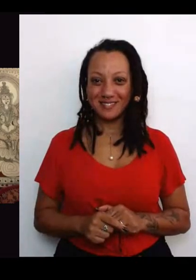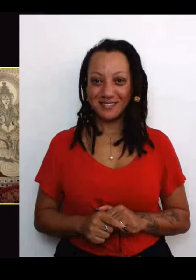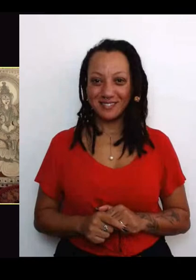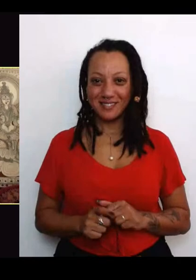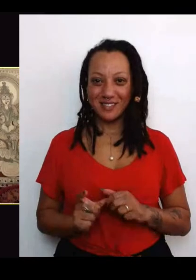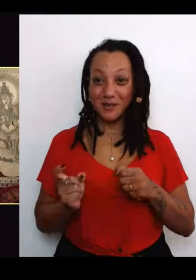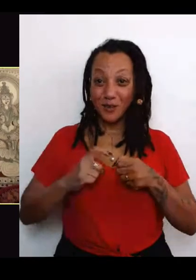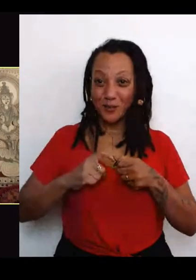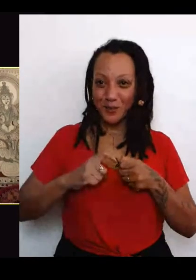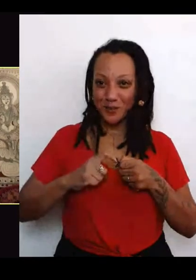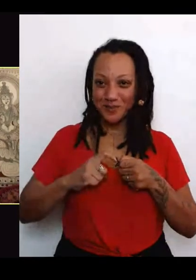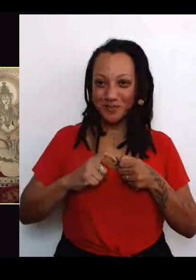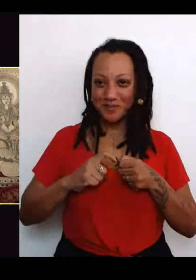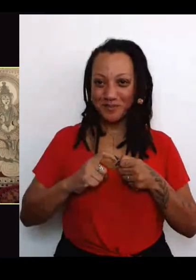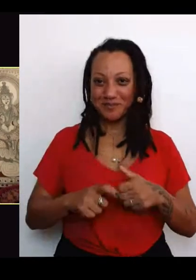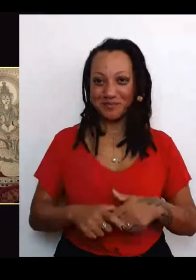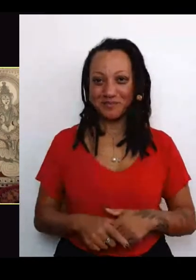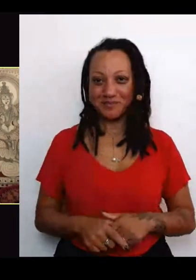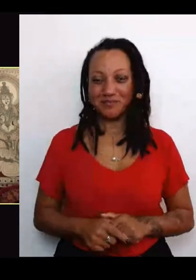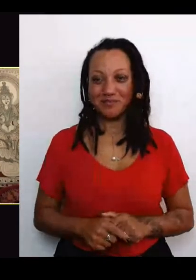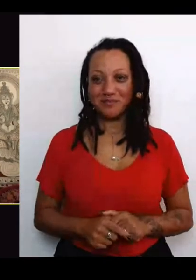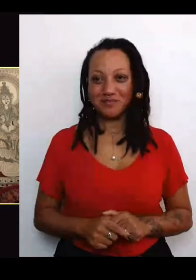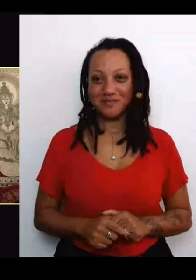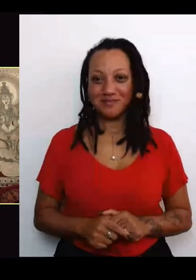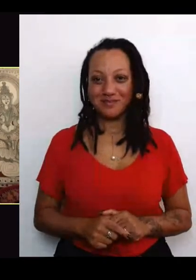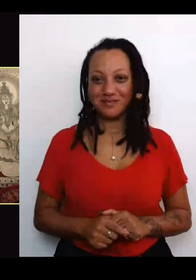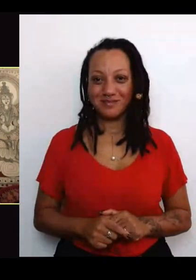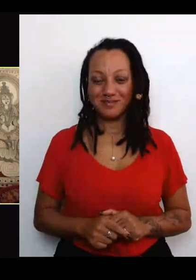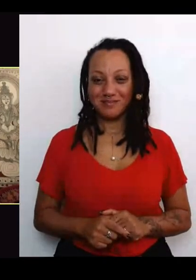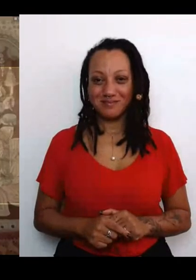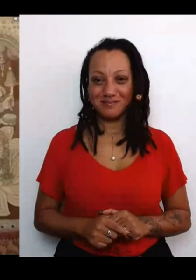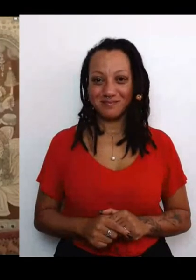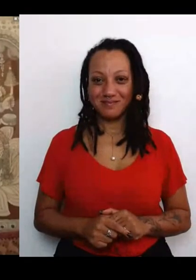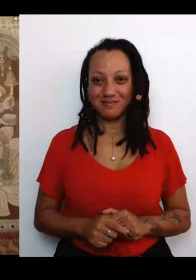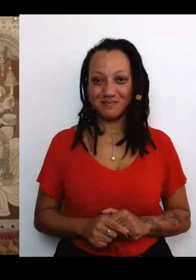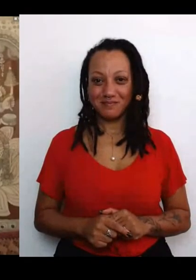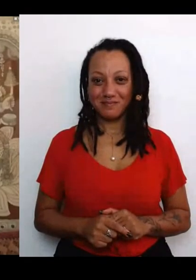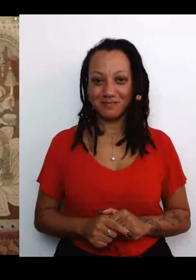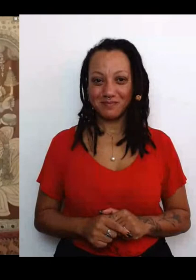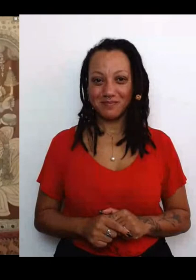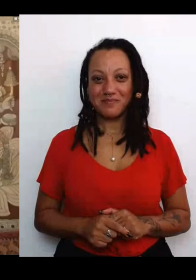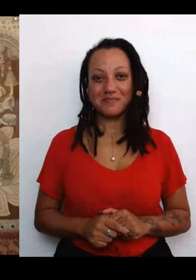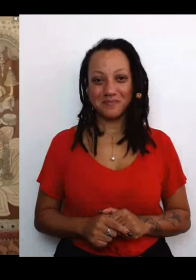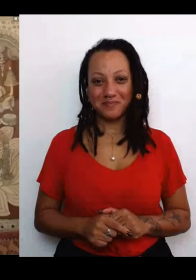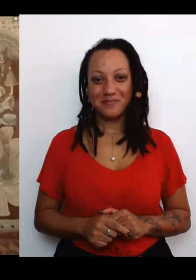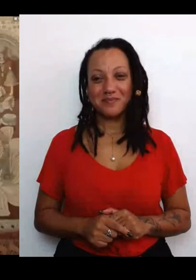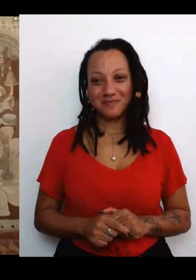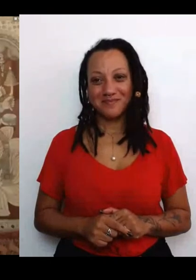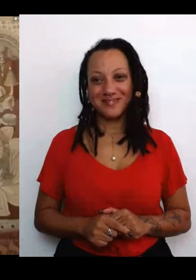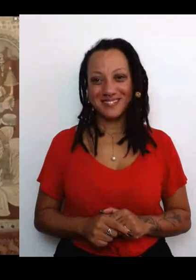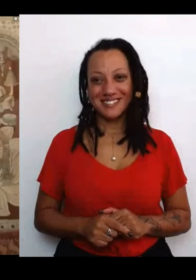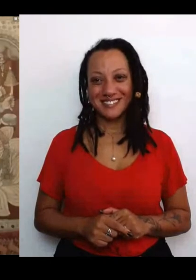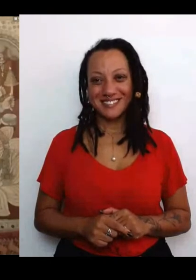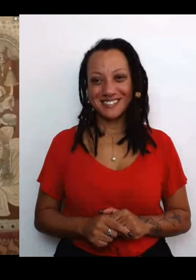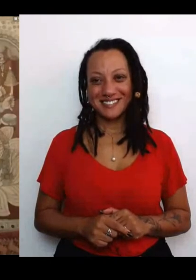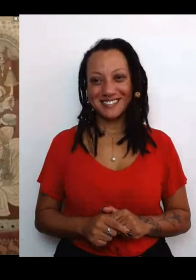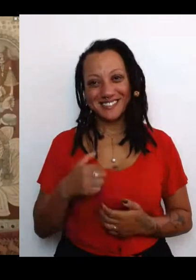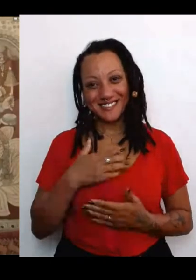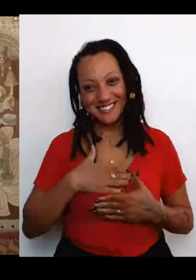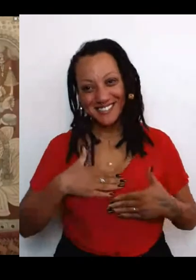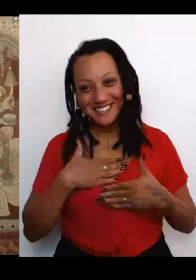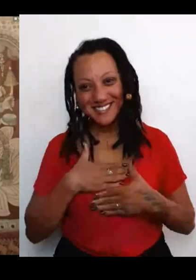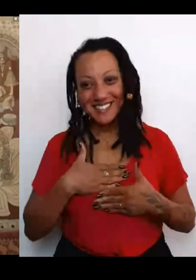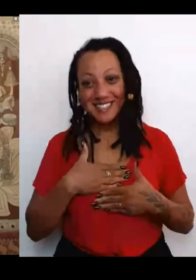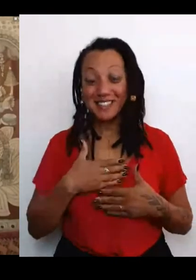uh my my greetings I repeat because I was on mute and greetings to you David to Ms